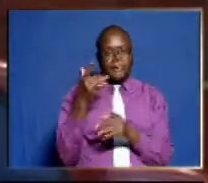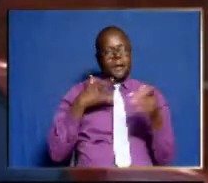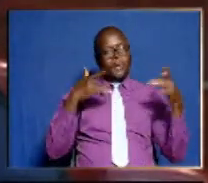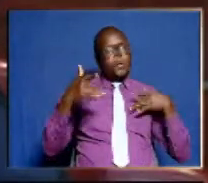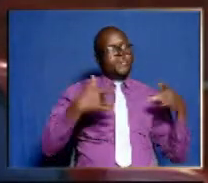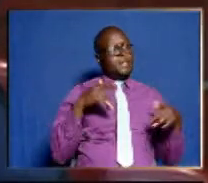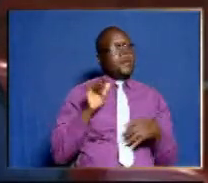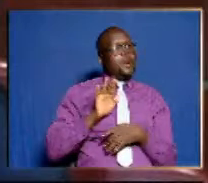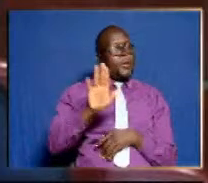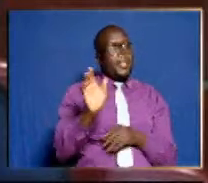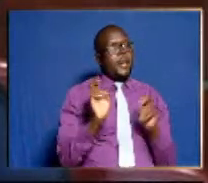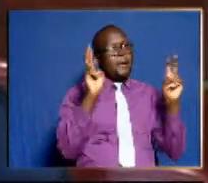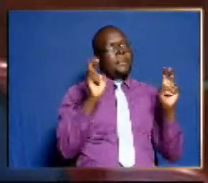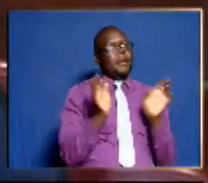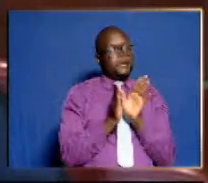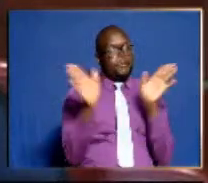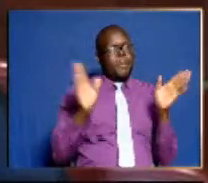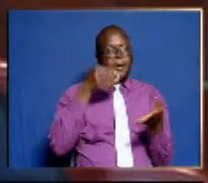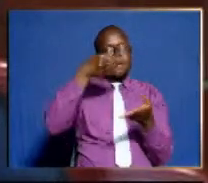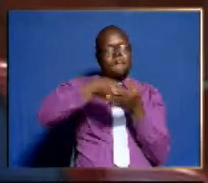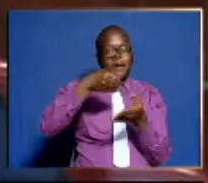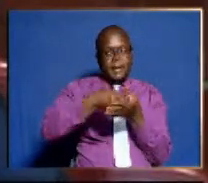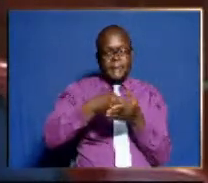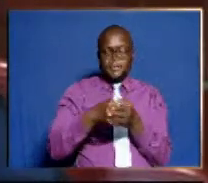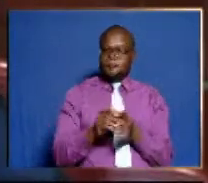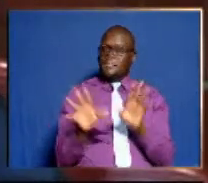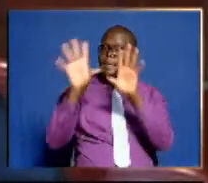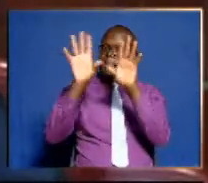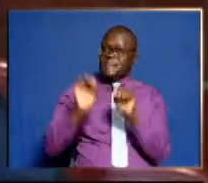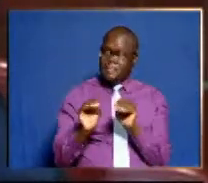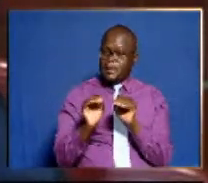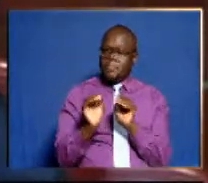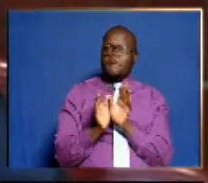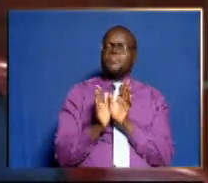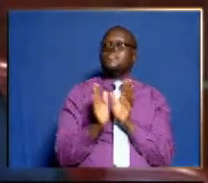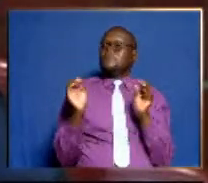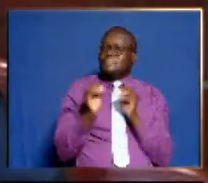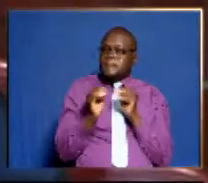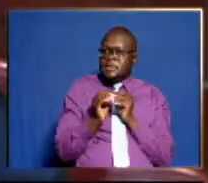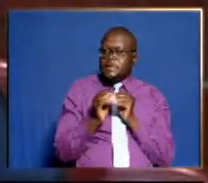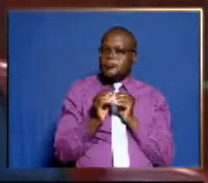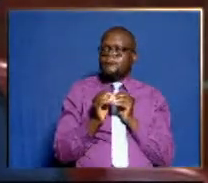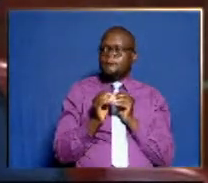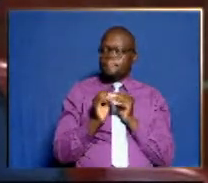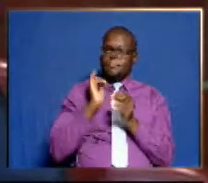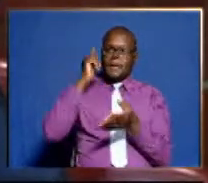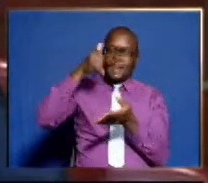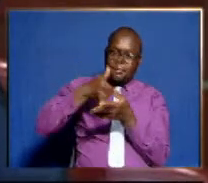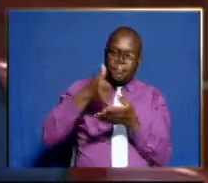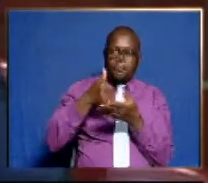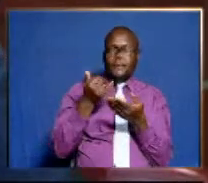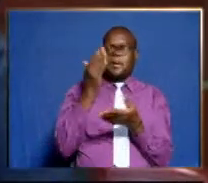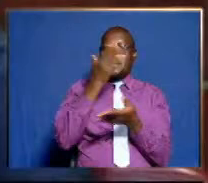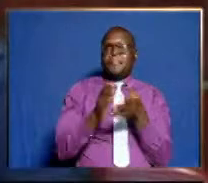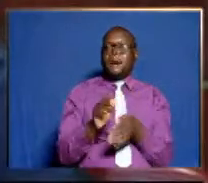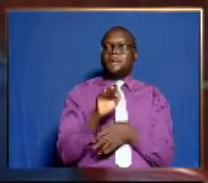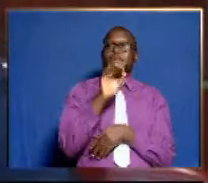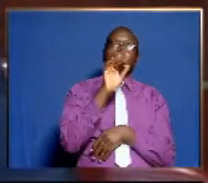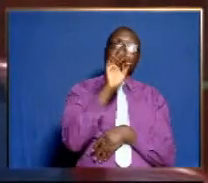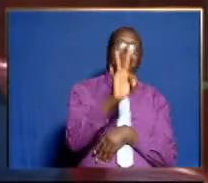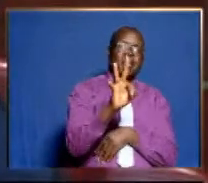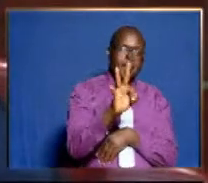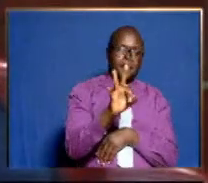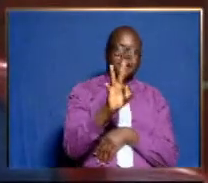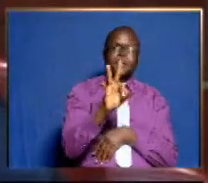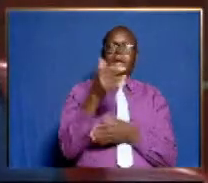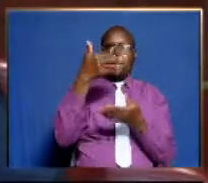on matters of public finance. The summary of the public hearing is in Annexure 3 of this report. Mr.